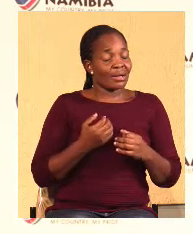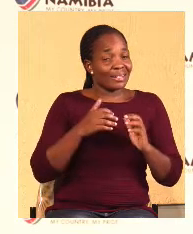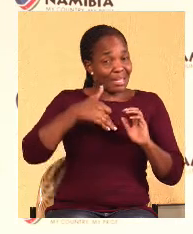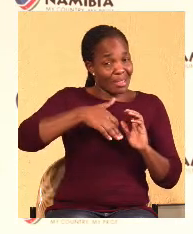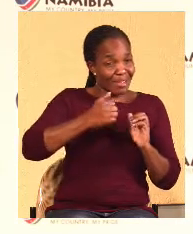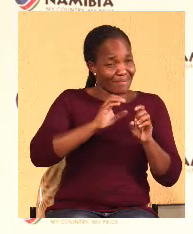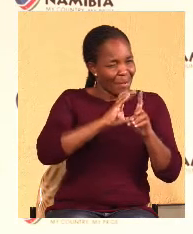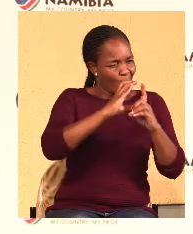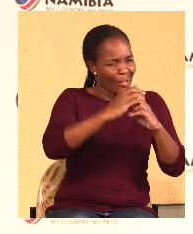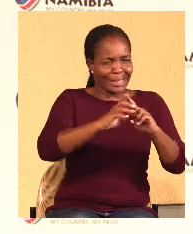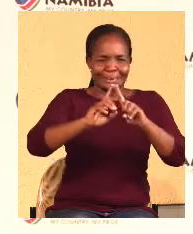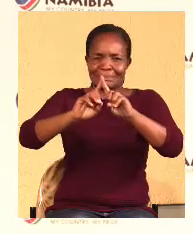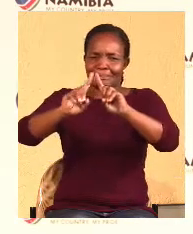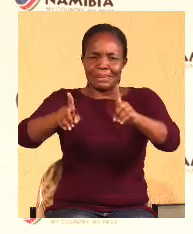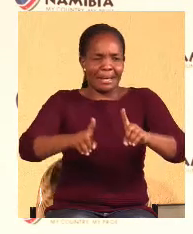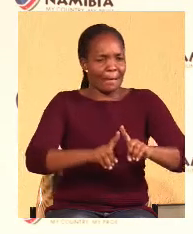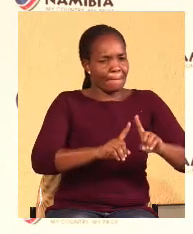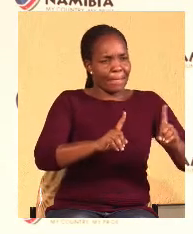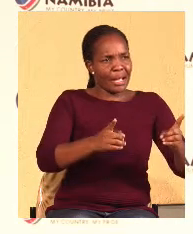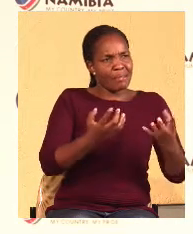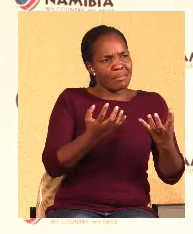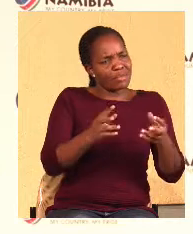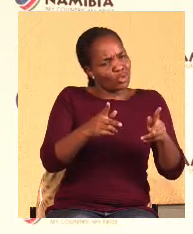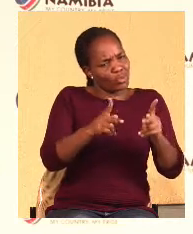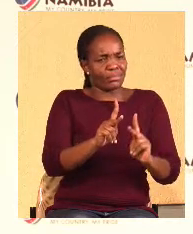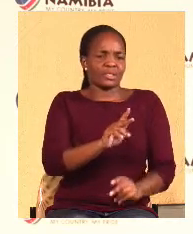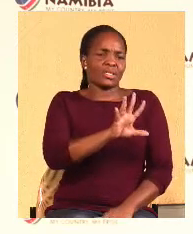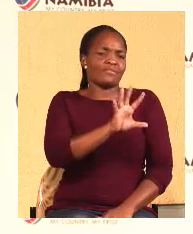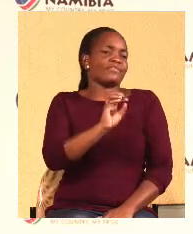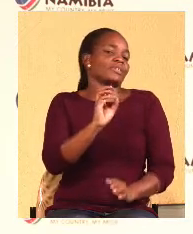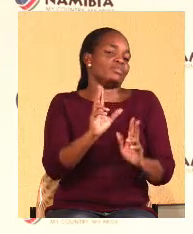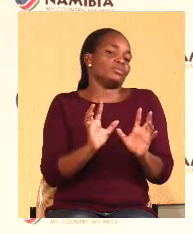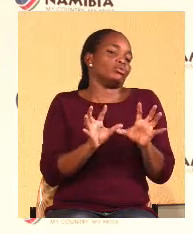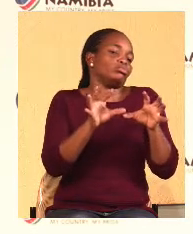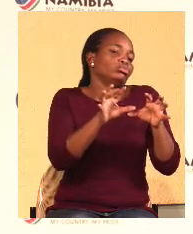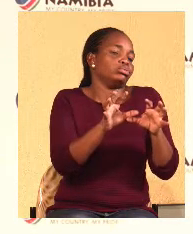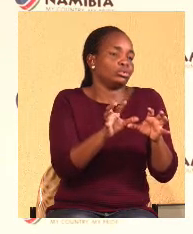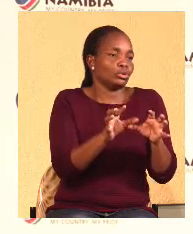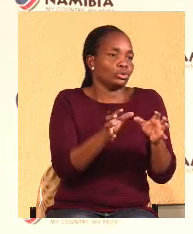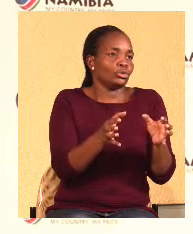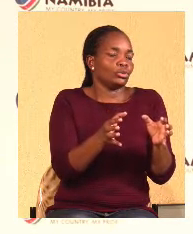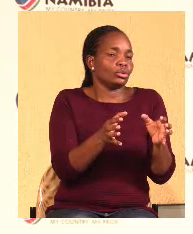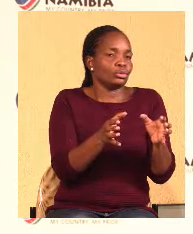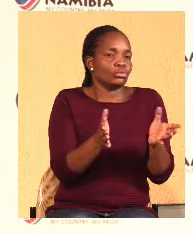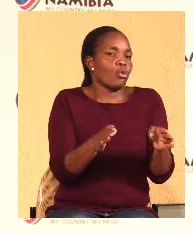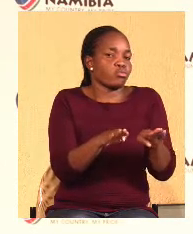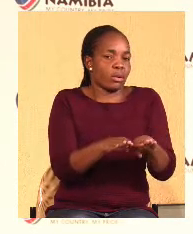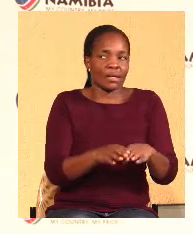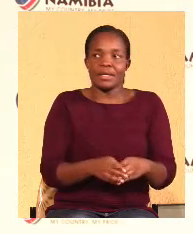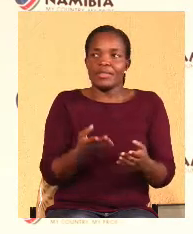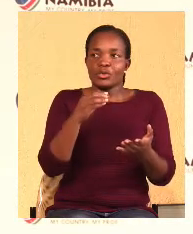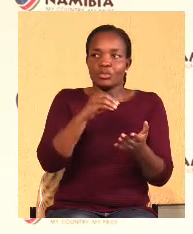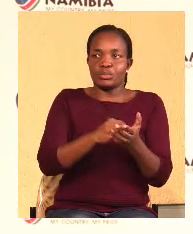we have to allow, say, 50 people or so, and then have strict information from law enforcement